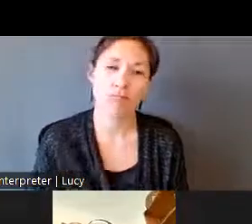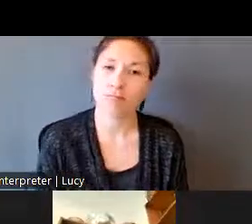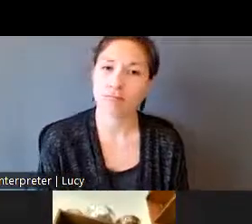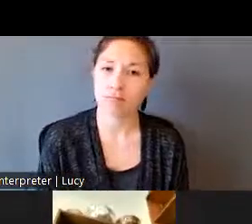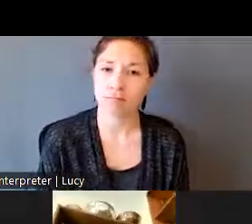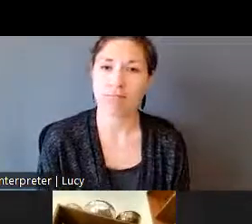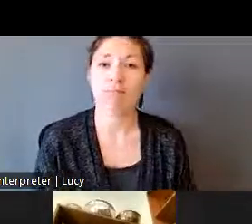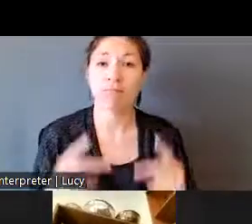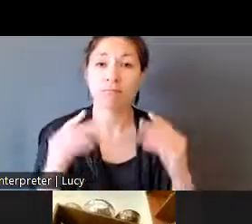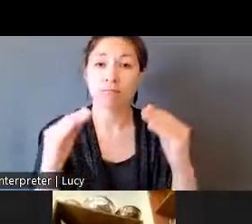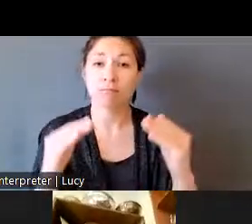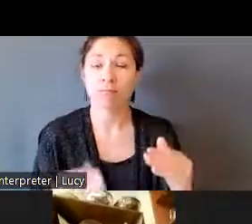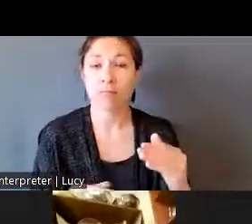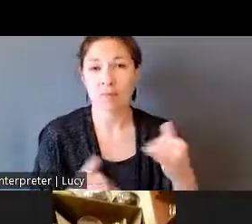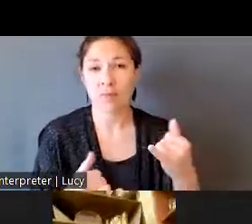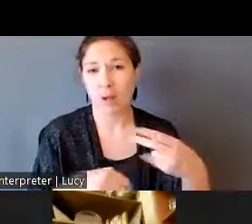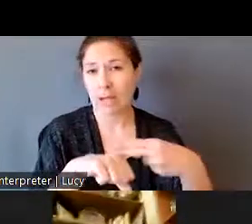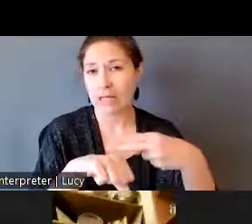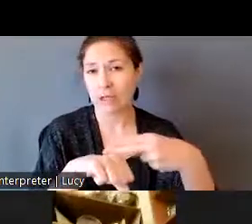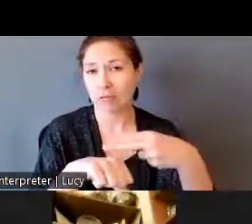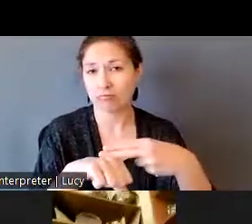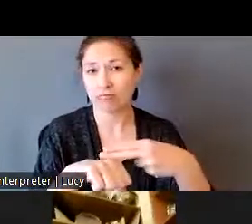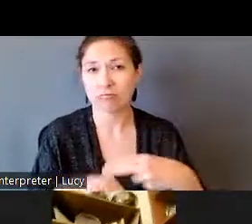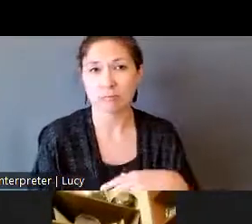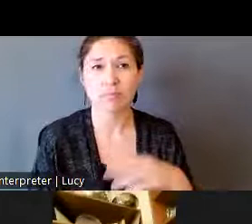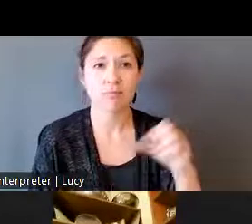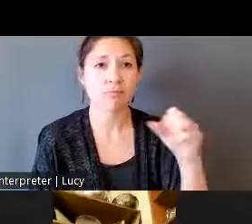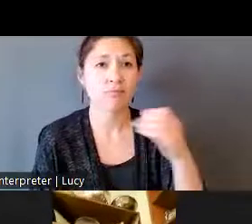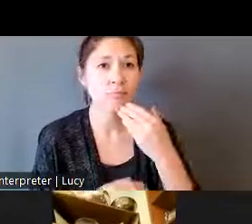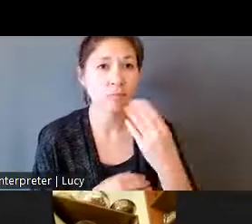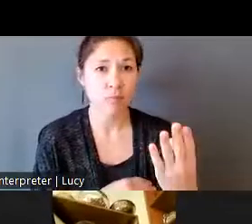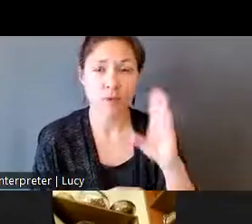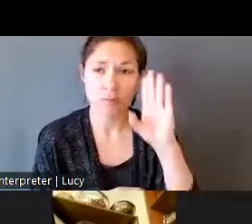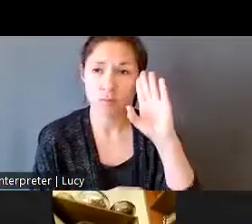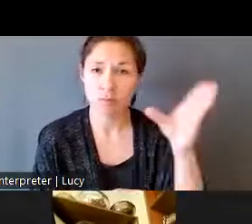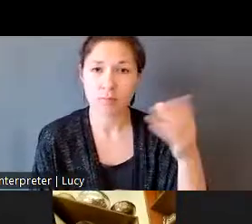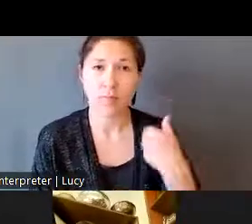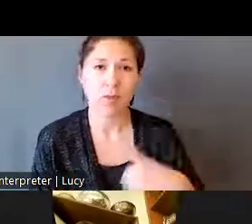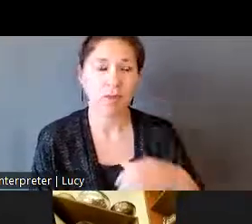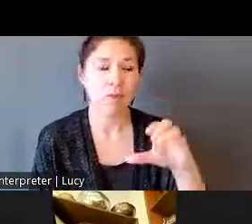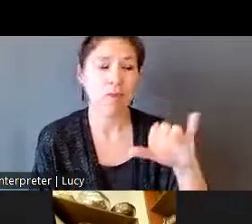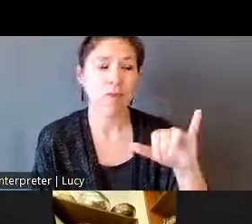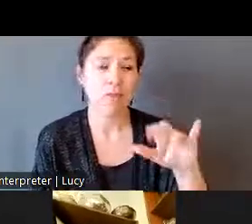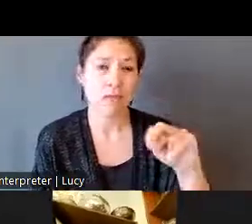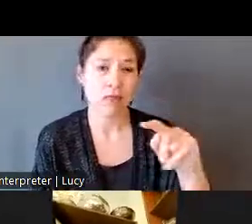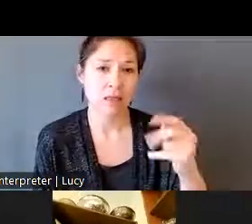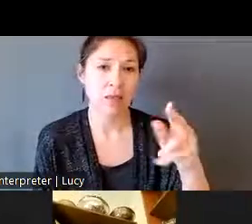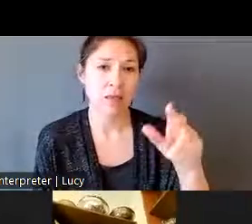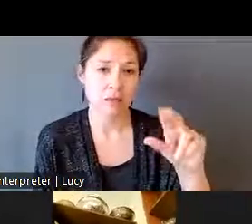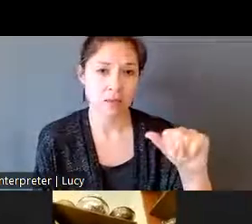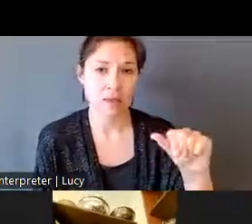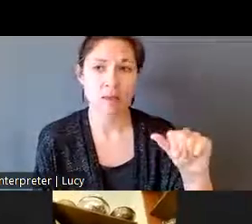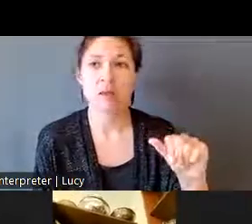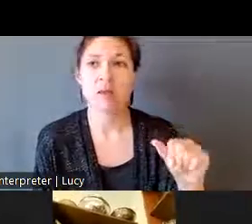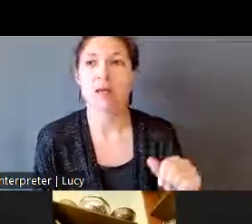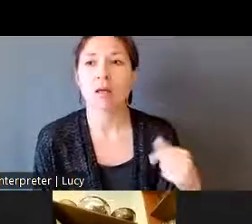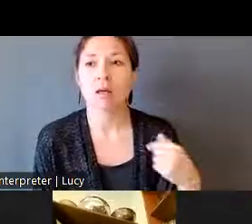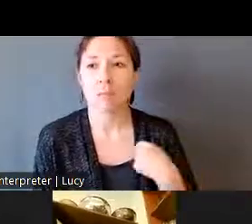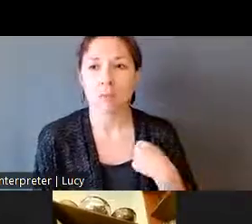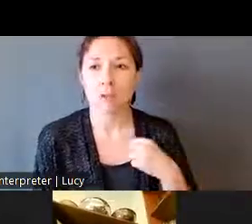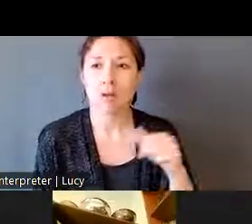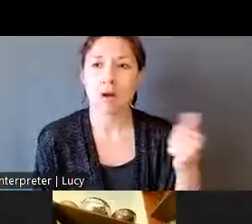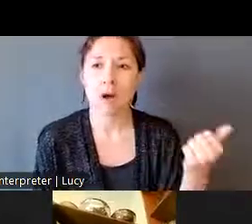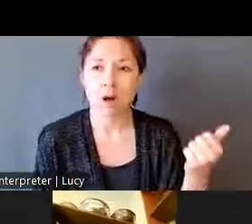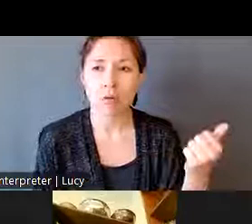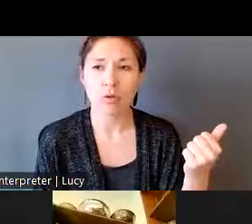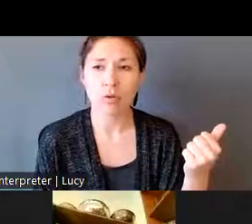Thank you. Haitian Creole? Yes, good morning, everyone. My name is Cynthia, and I'll be with Sadak doing the interpretation